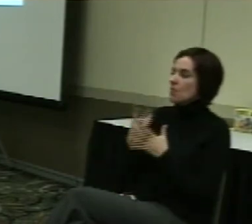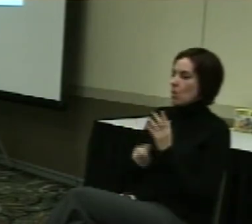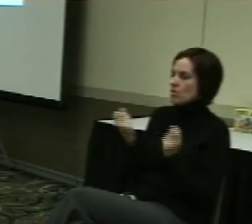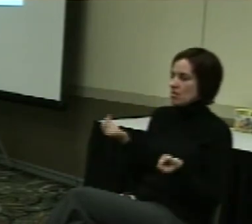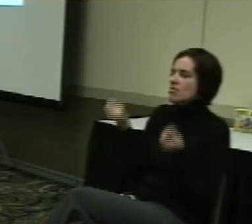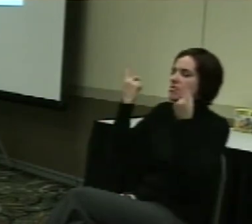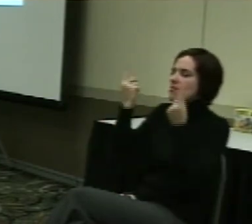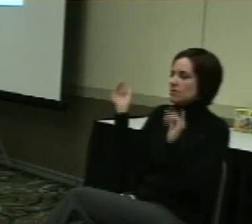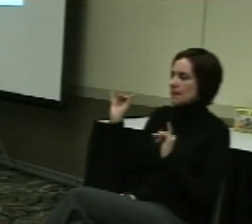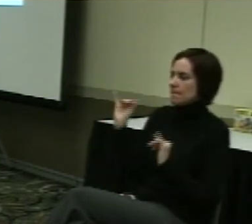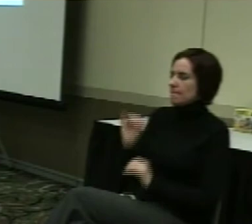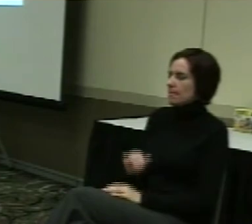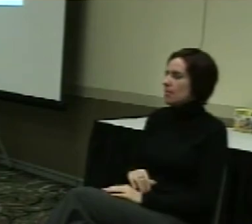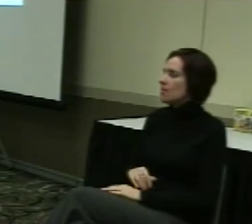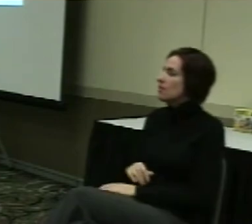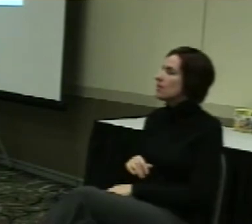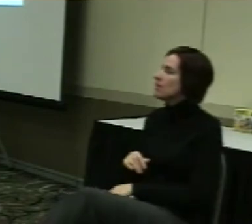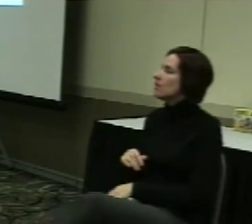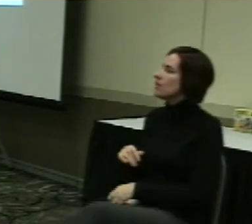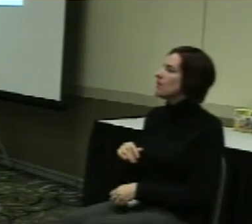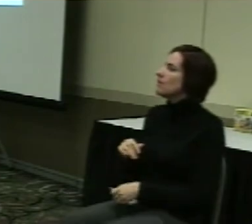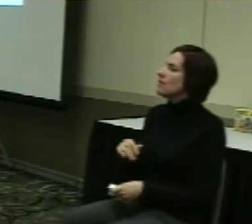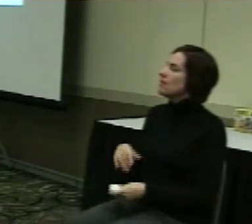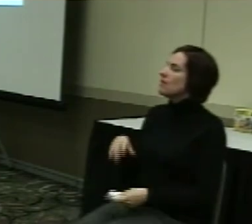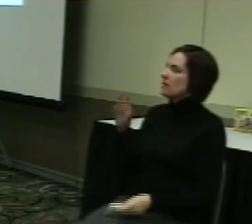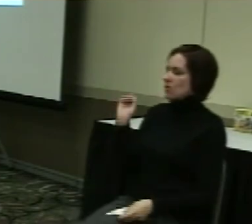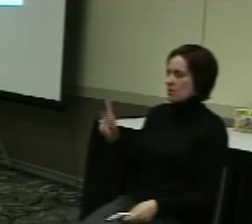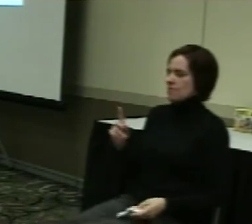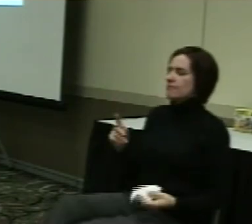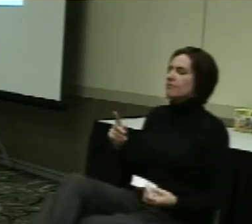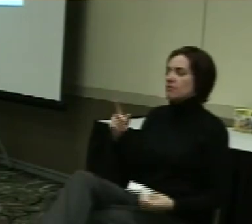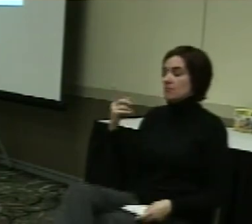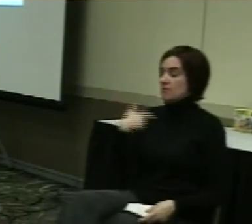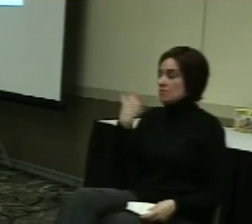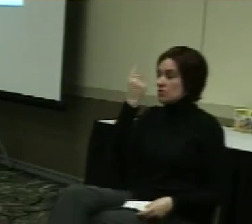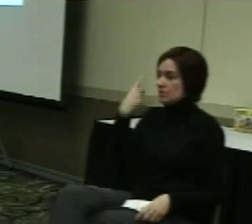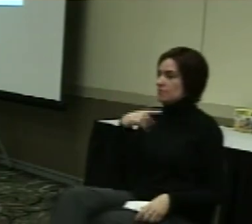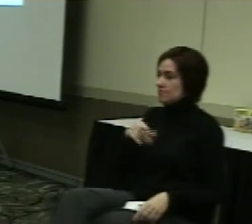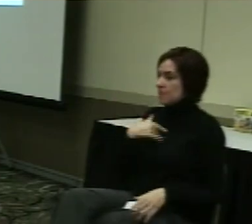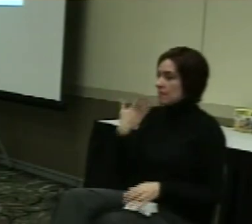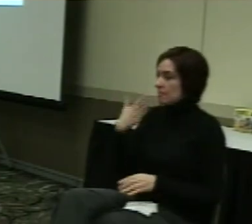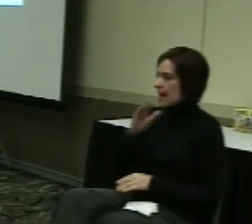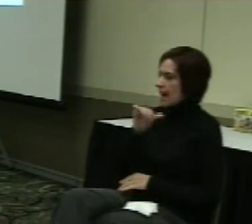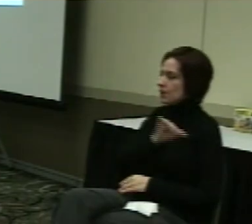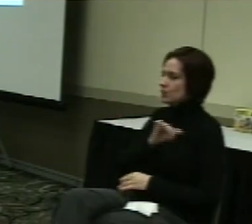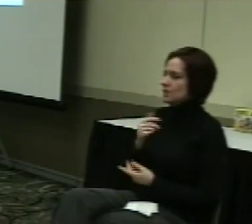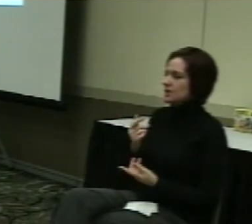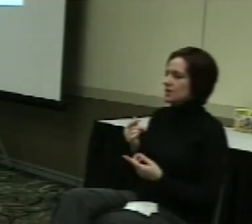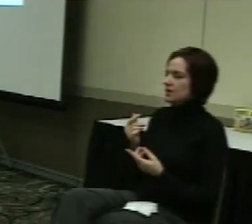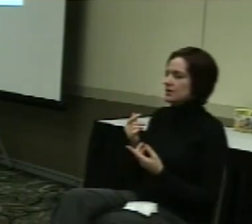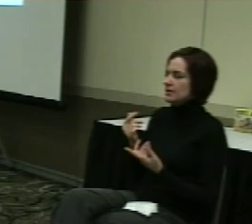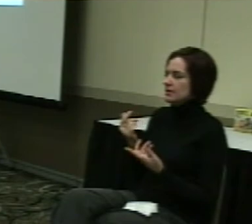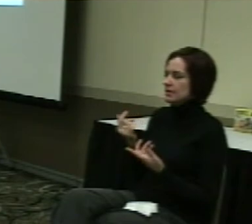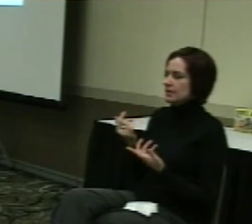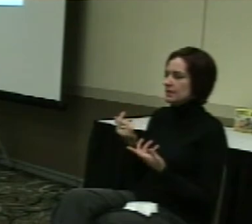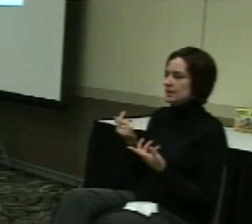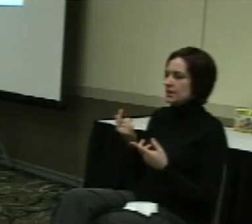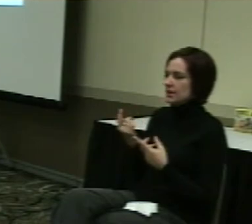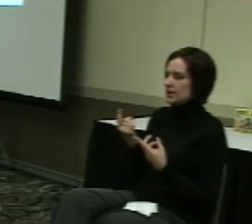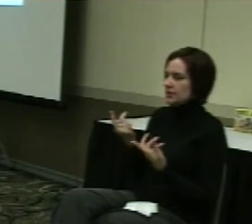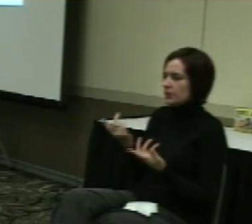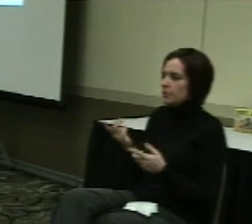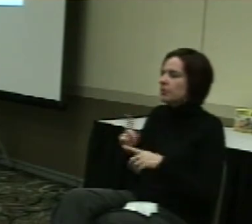page. I understand that he has a bad attitude. Now, can you tell me more about